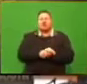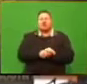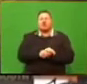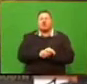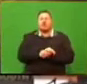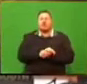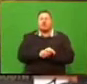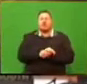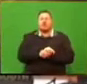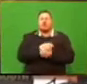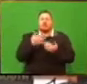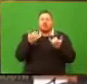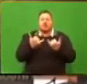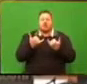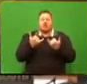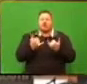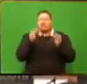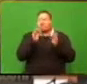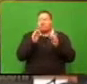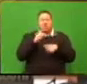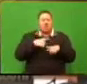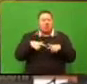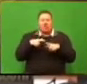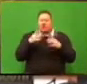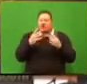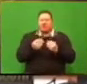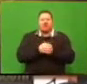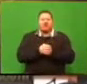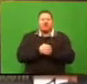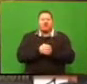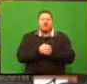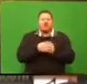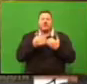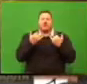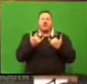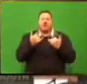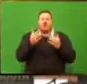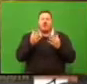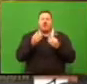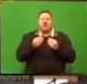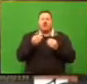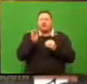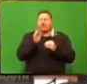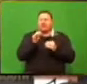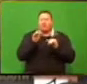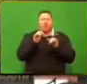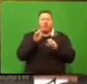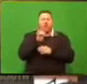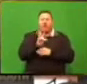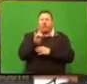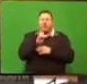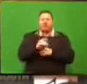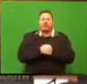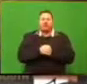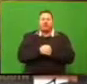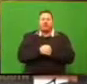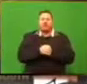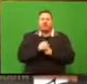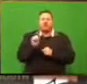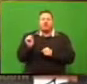Namhlanje asinamhlaba, namhlanje asinamfuyo, konke kwathathwa ngesihluku.